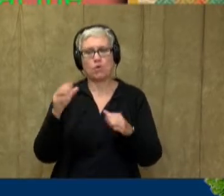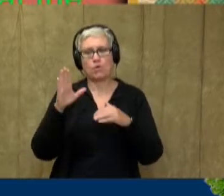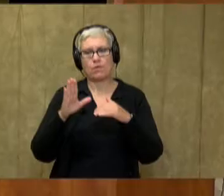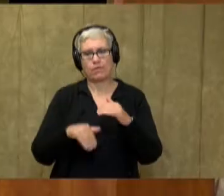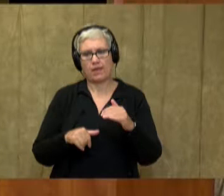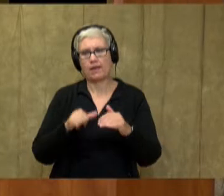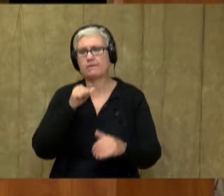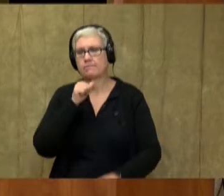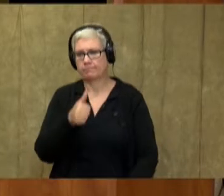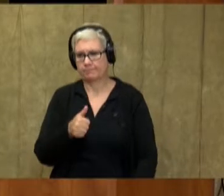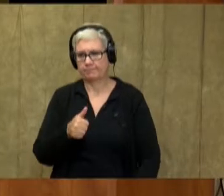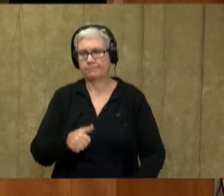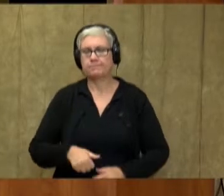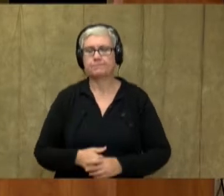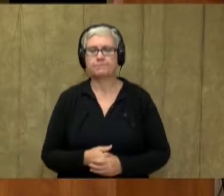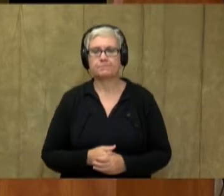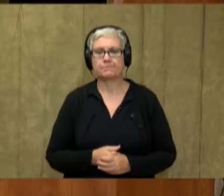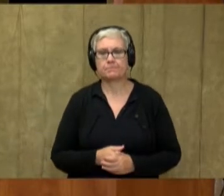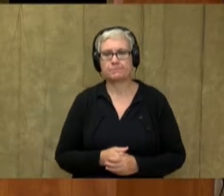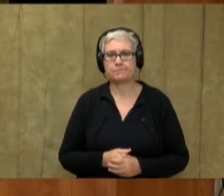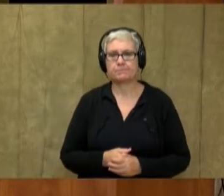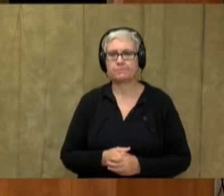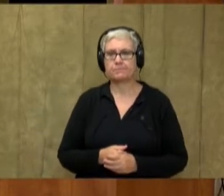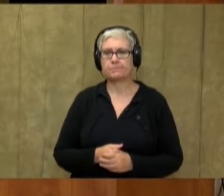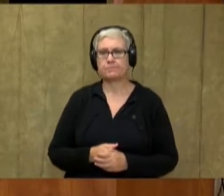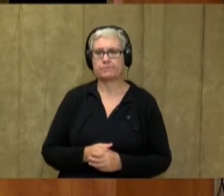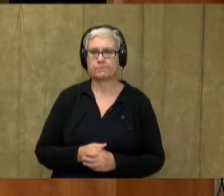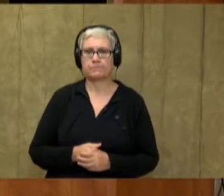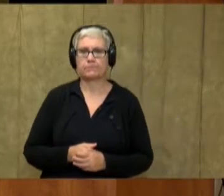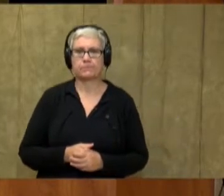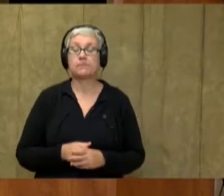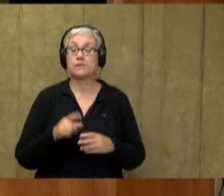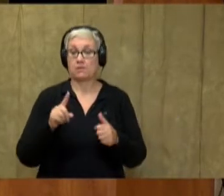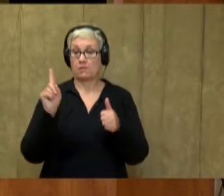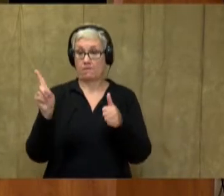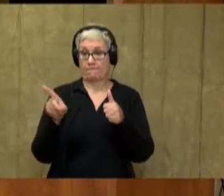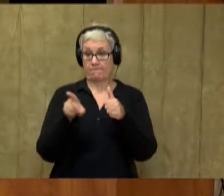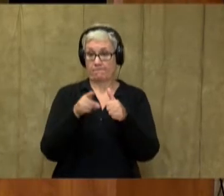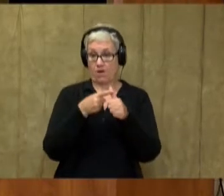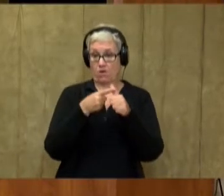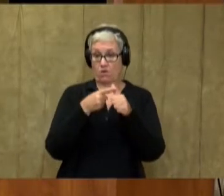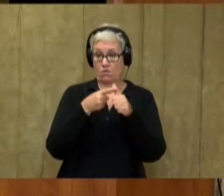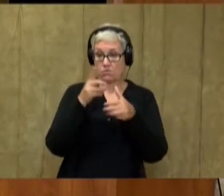right, you're able to find the first concrete detail.